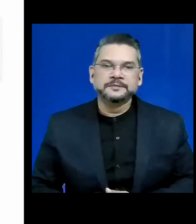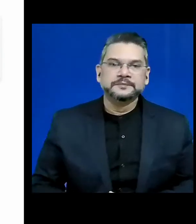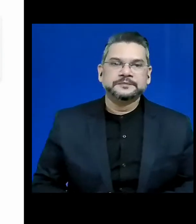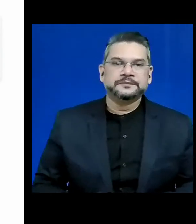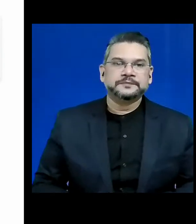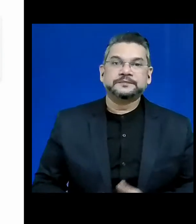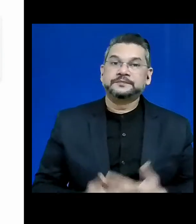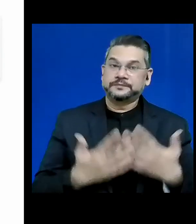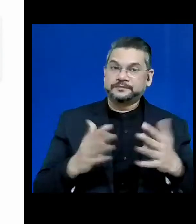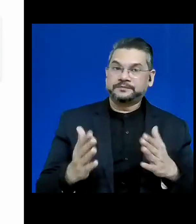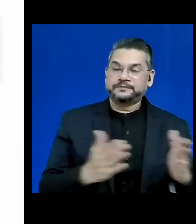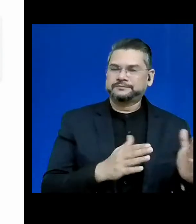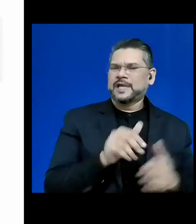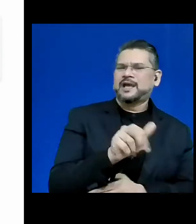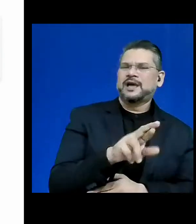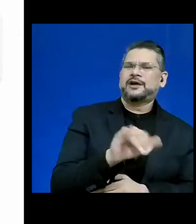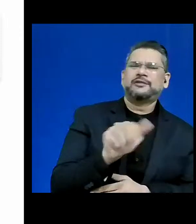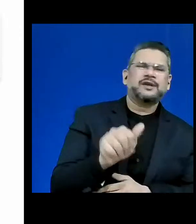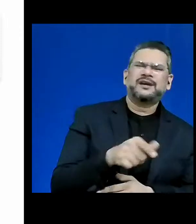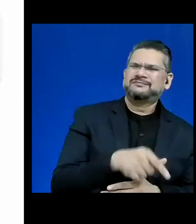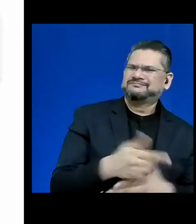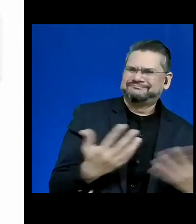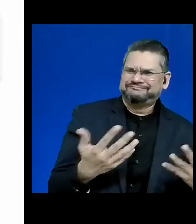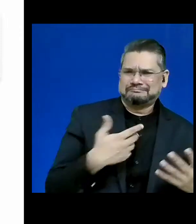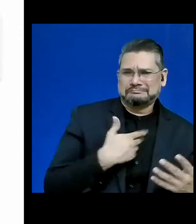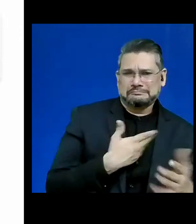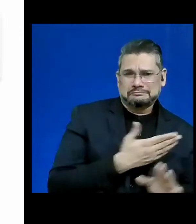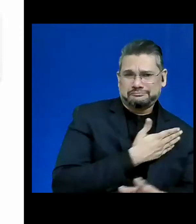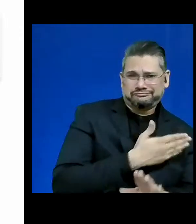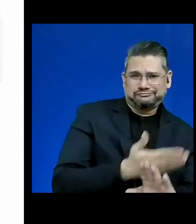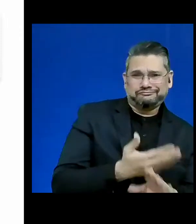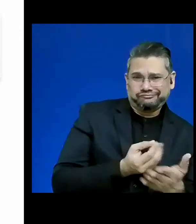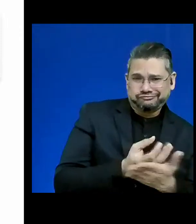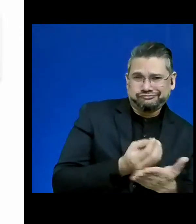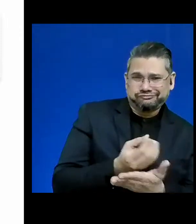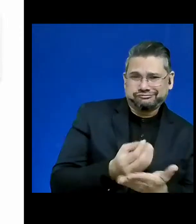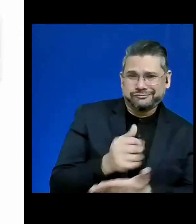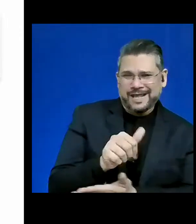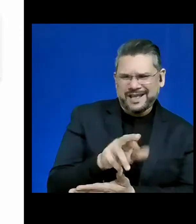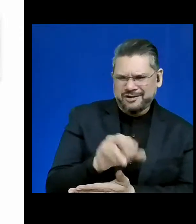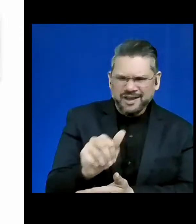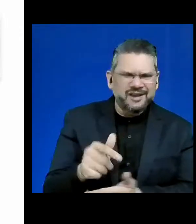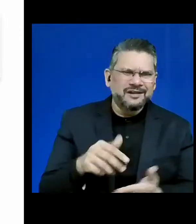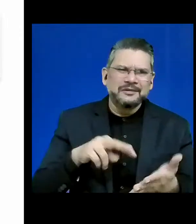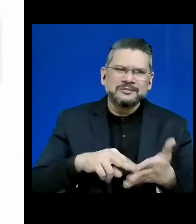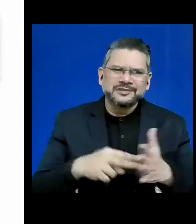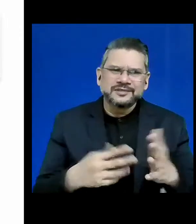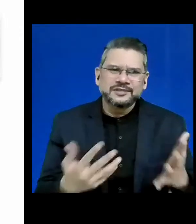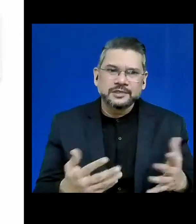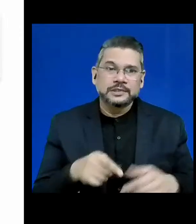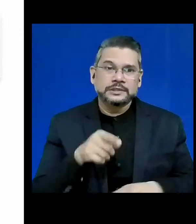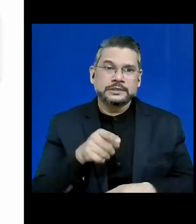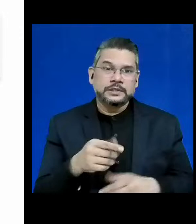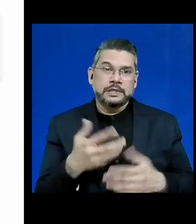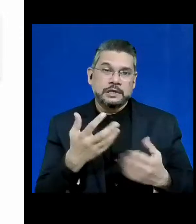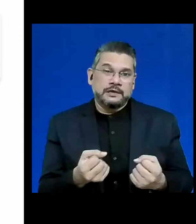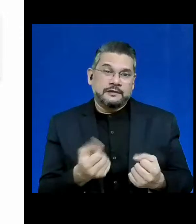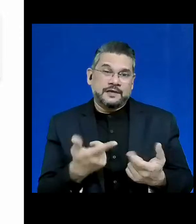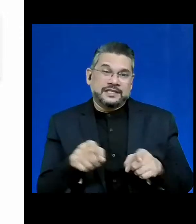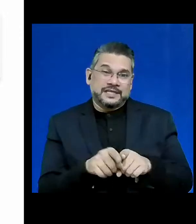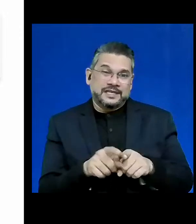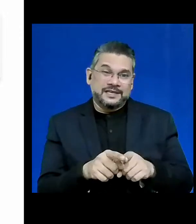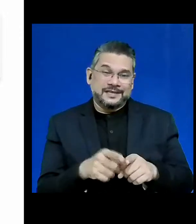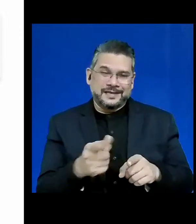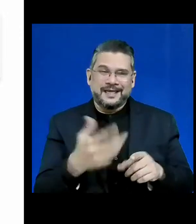So what is ARIA? I've been talking a lot about it. The accessible rich in application stack is a set of attributes that can